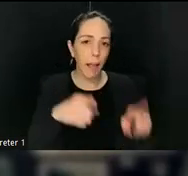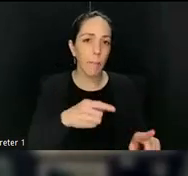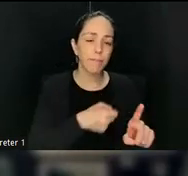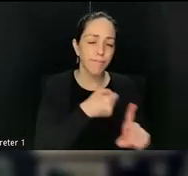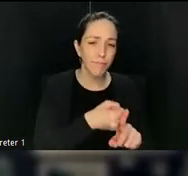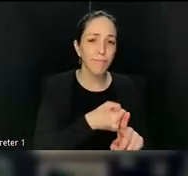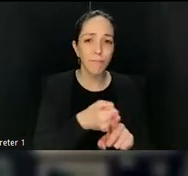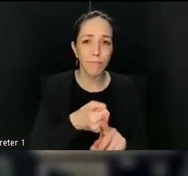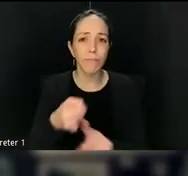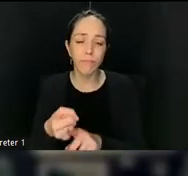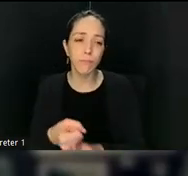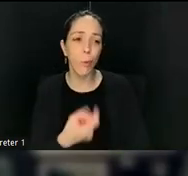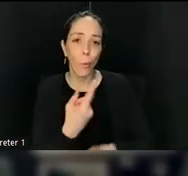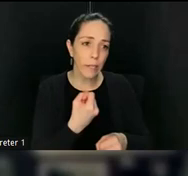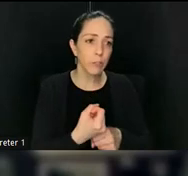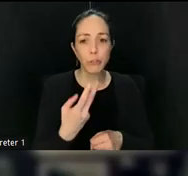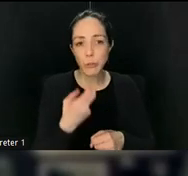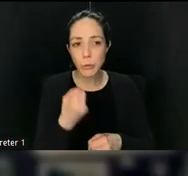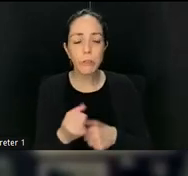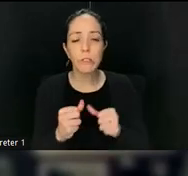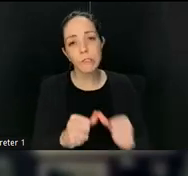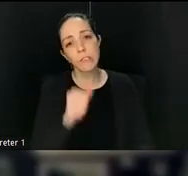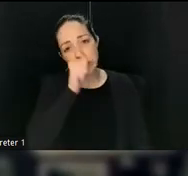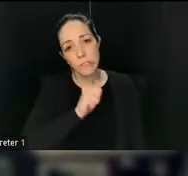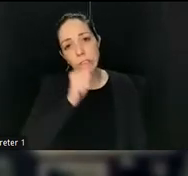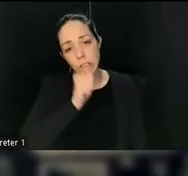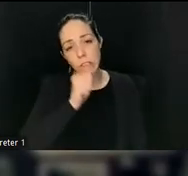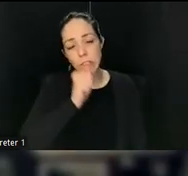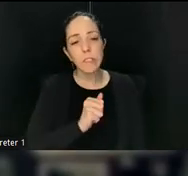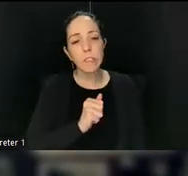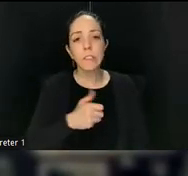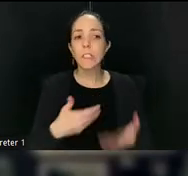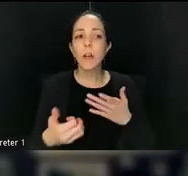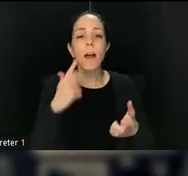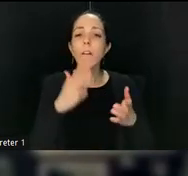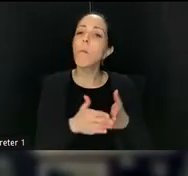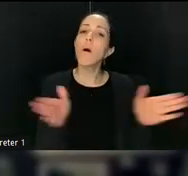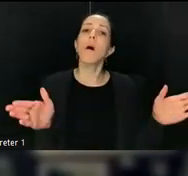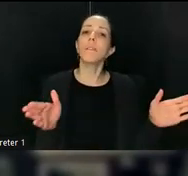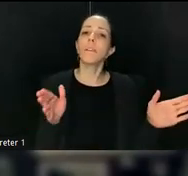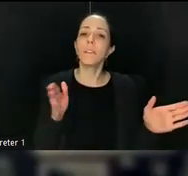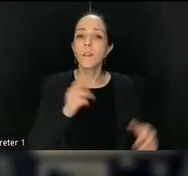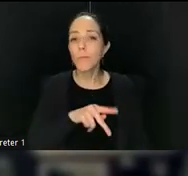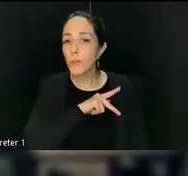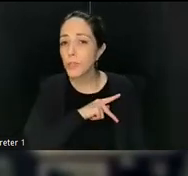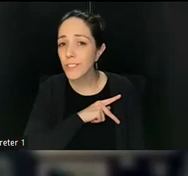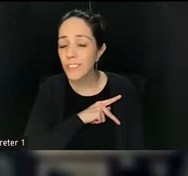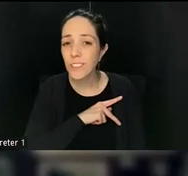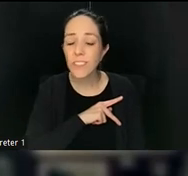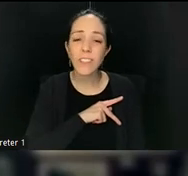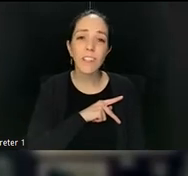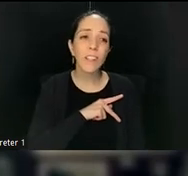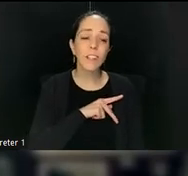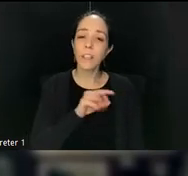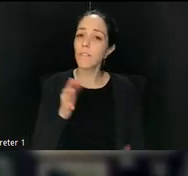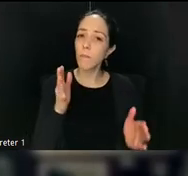it's what's going on or what's going on personally, you know, you might lose them that third year for